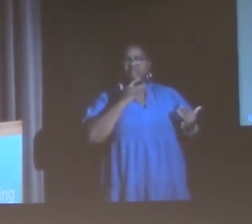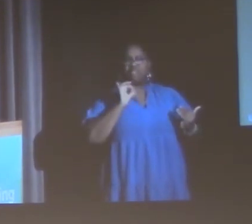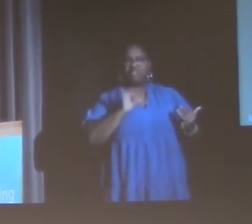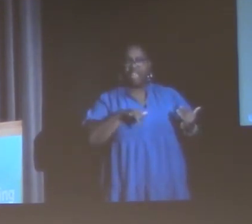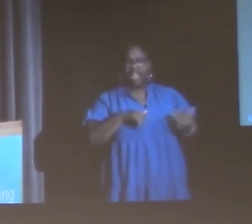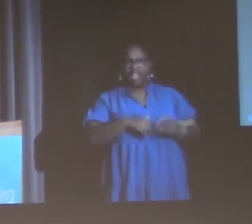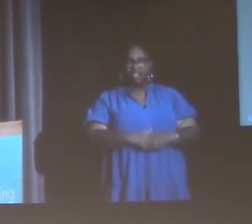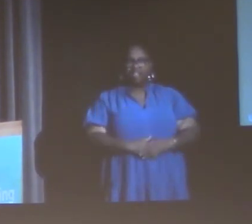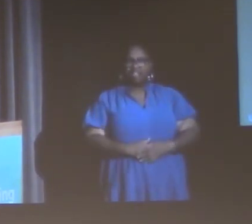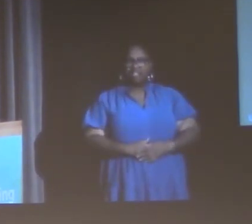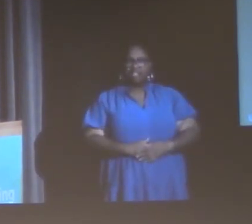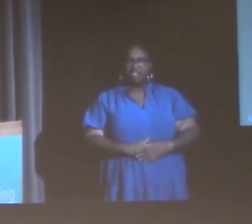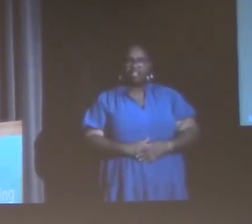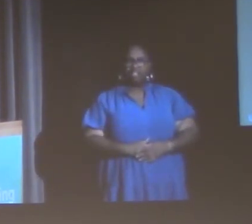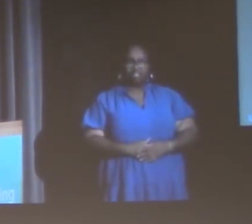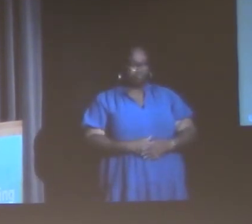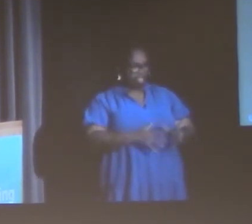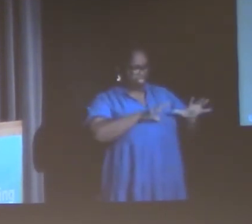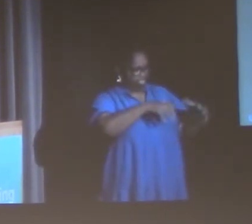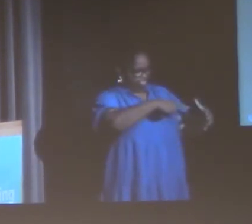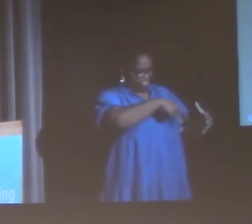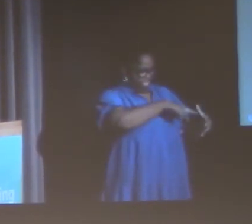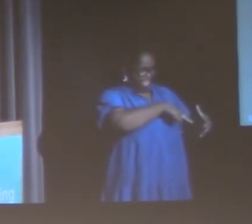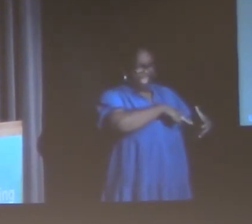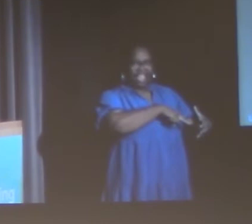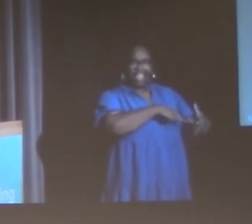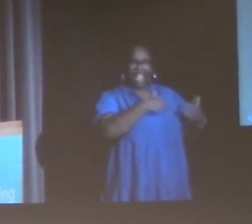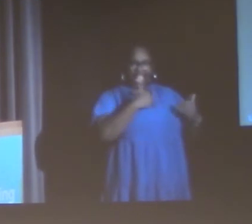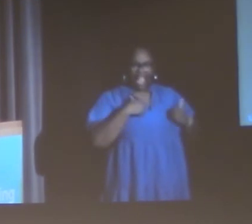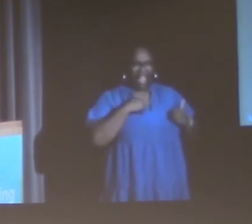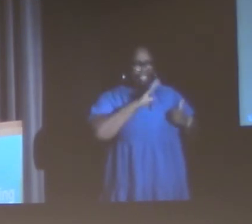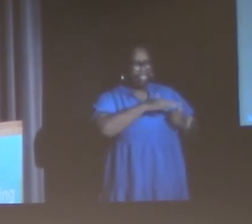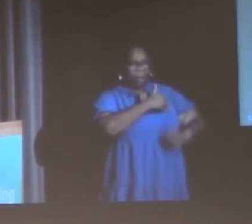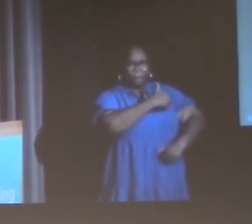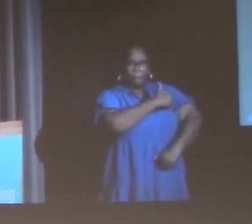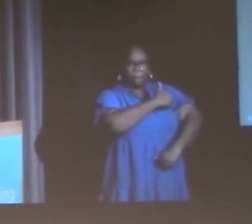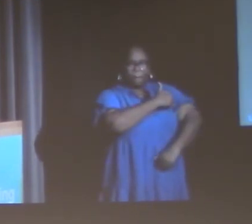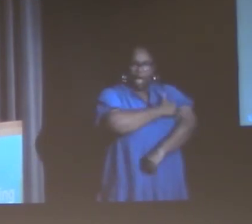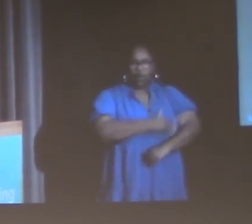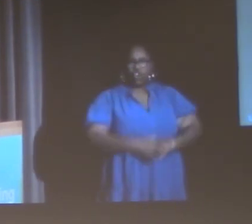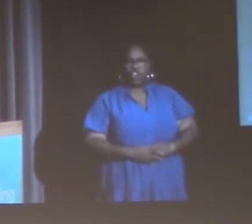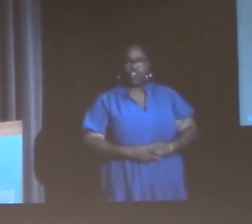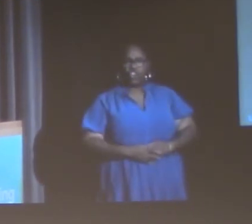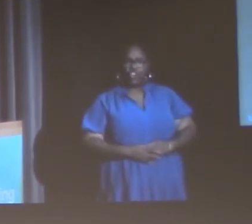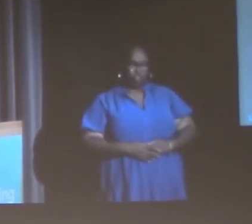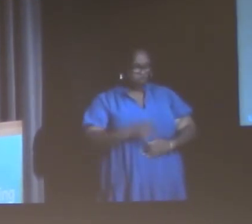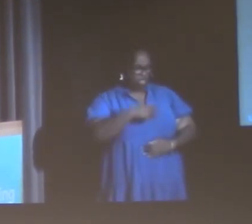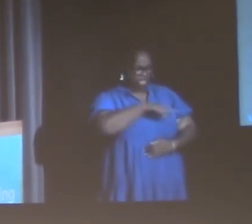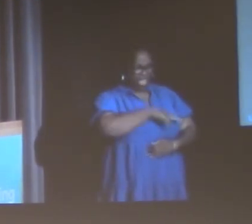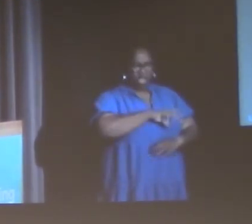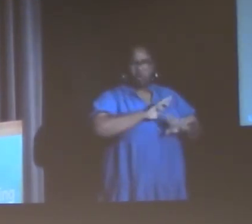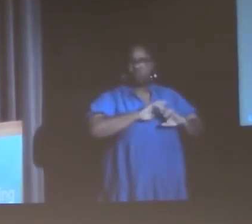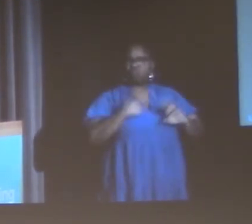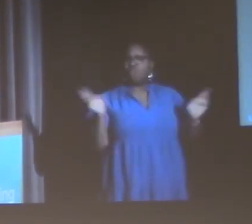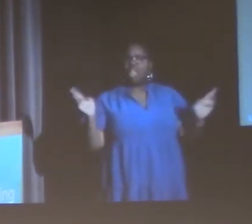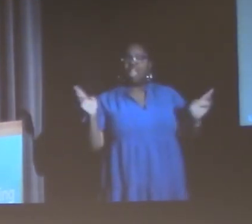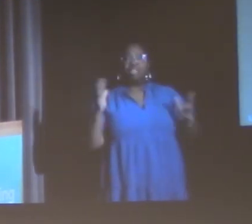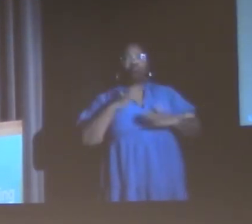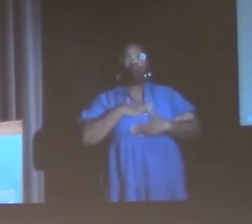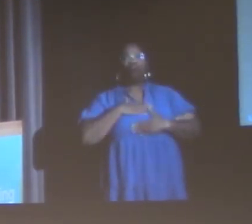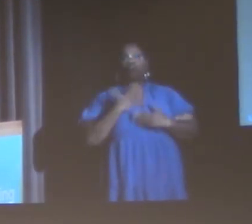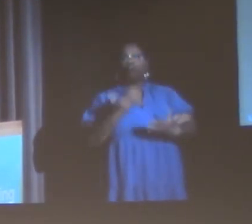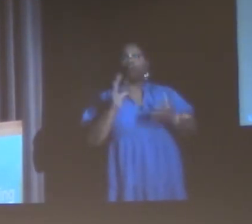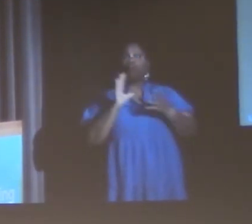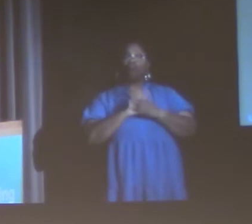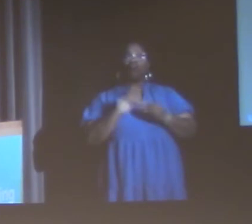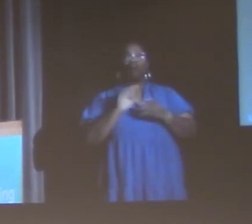had their power in front of me. You know, they were ready to say what their ideology, what